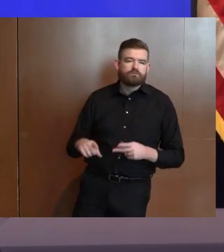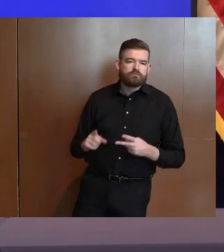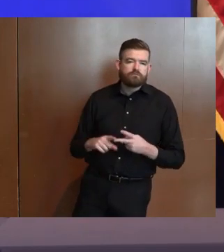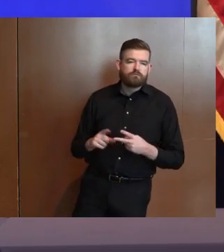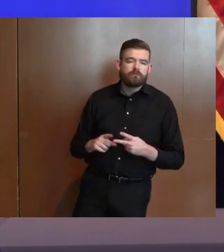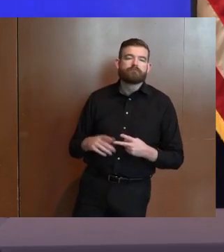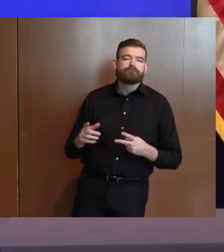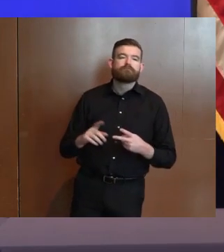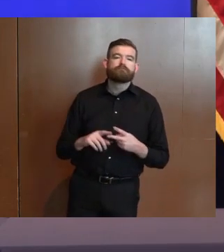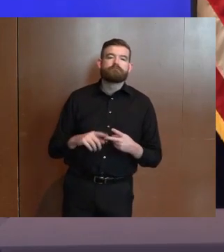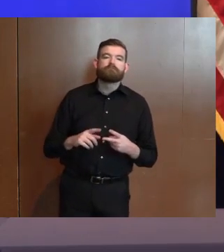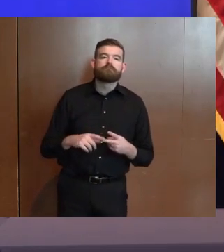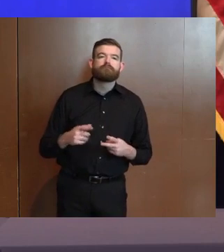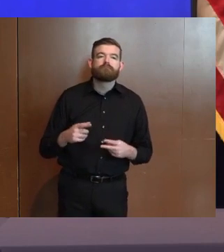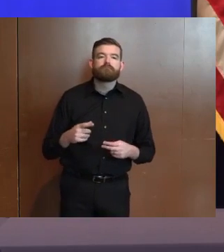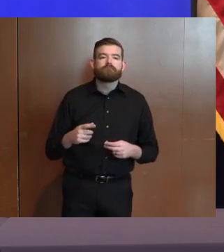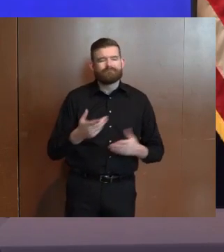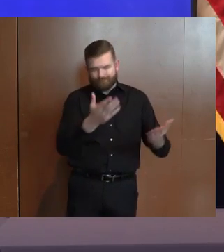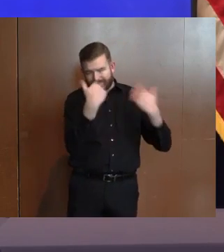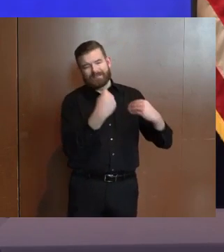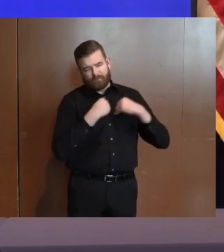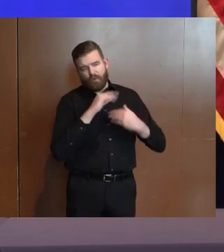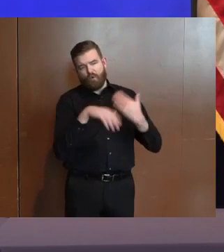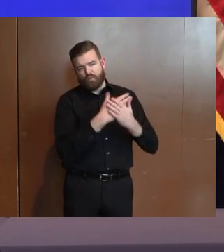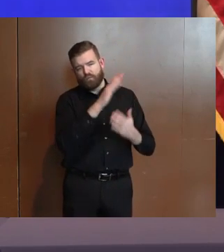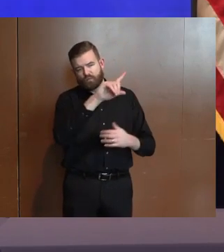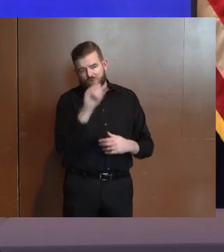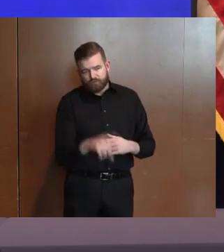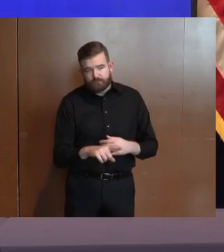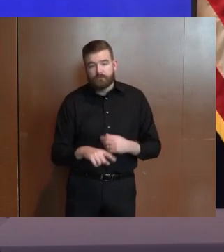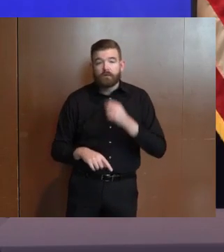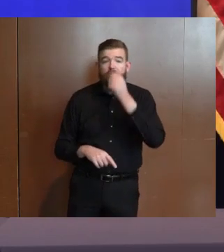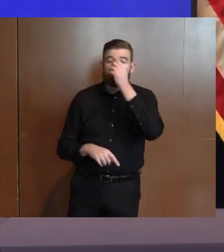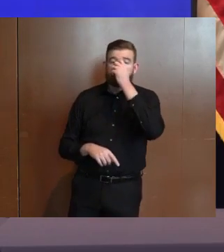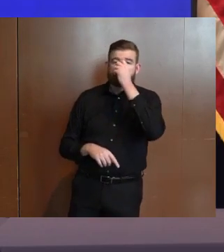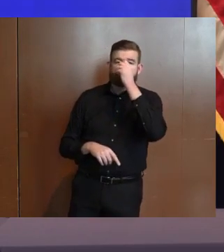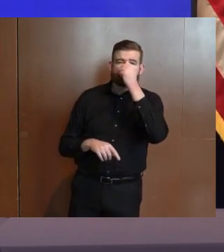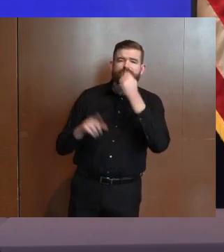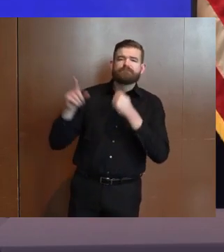we'll okay. dish them out. Okay, from a public health officer